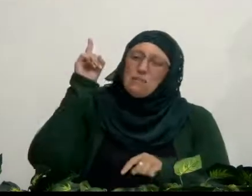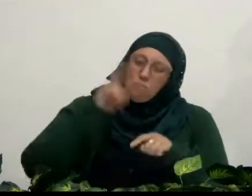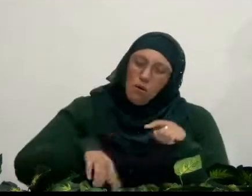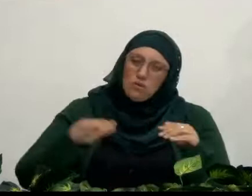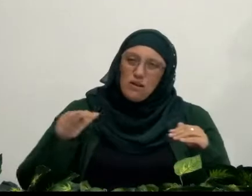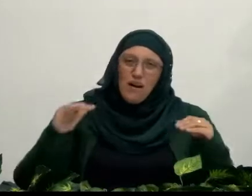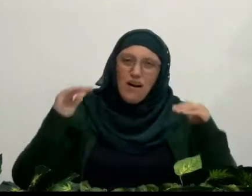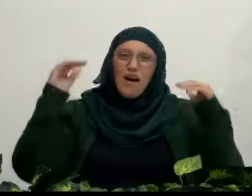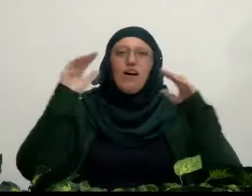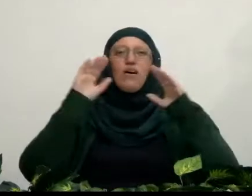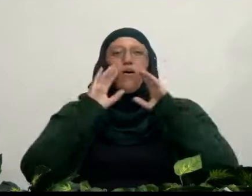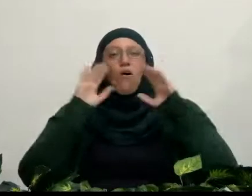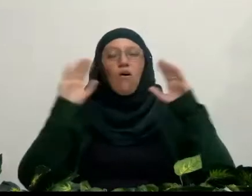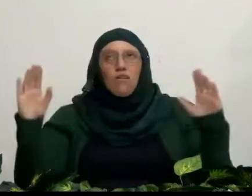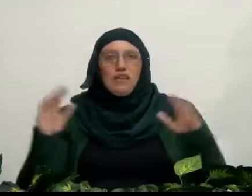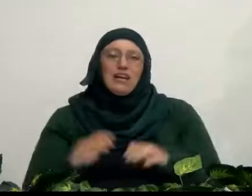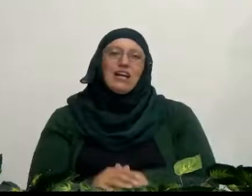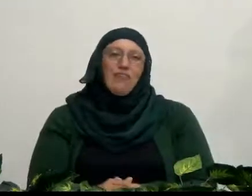affairs return.